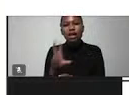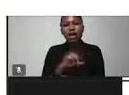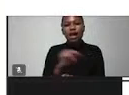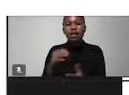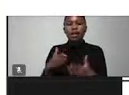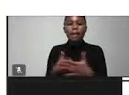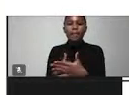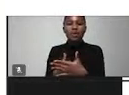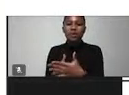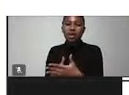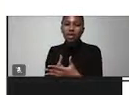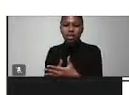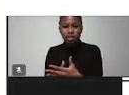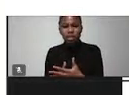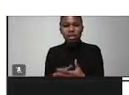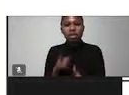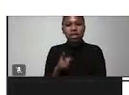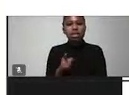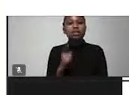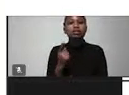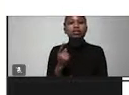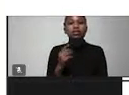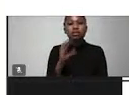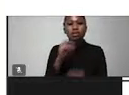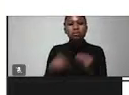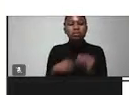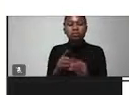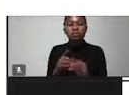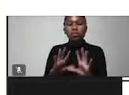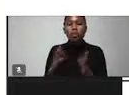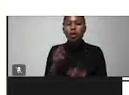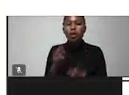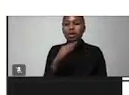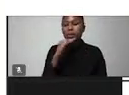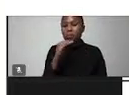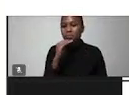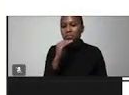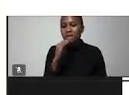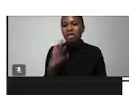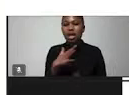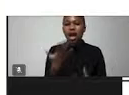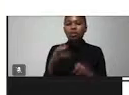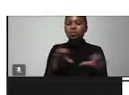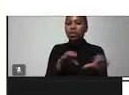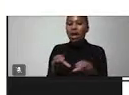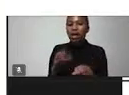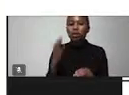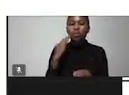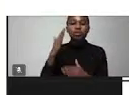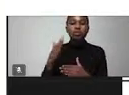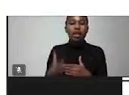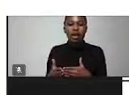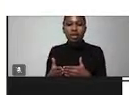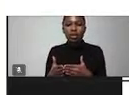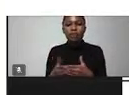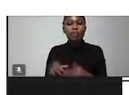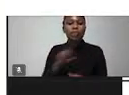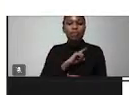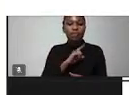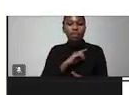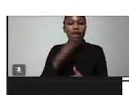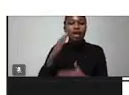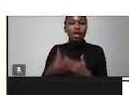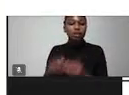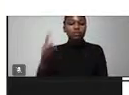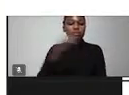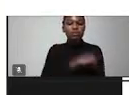And this is exactly what AGOA is in terms of what does that mean? How do I access it? What does it mean if it comes to an end? And because at the end of the day, it has a